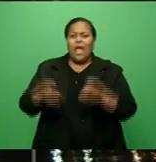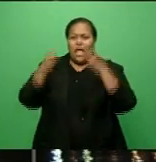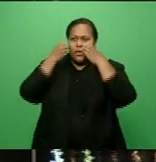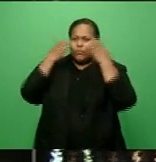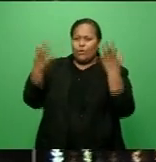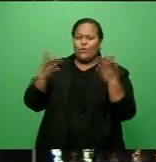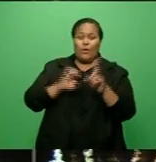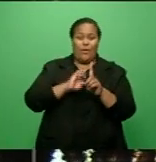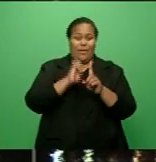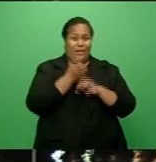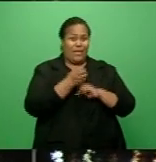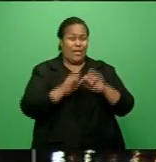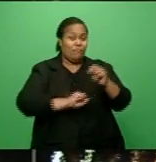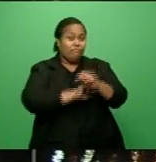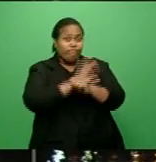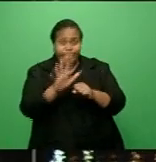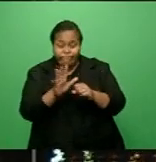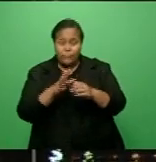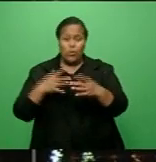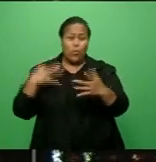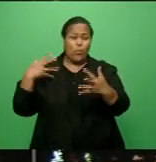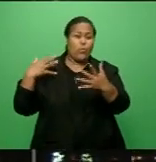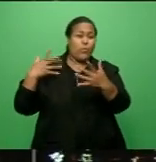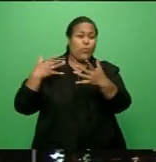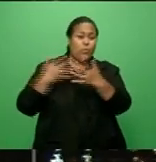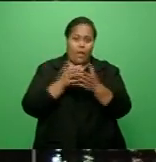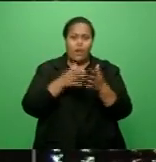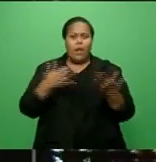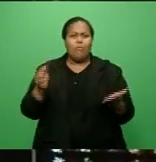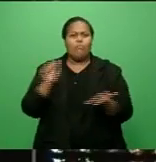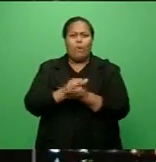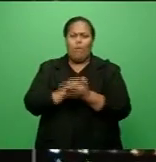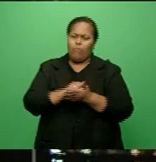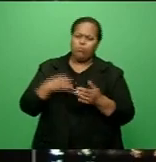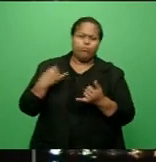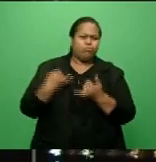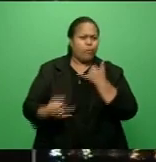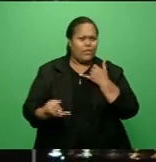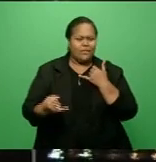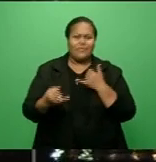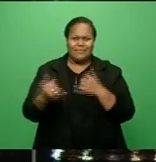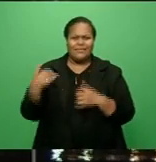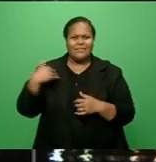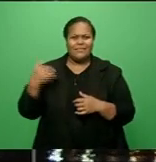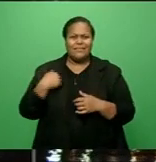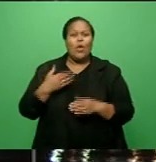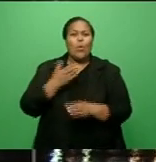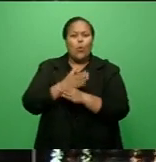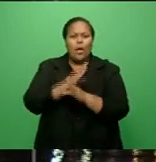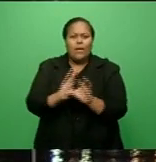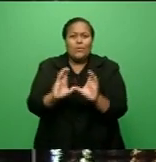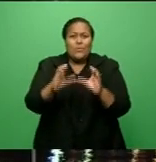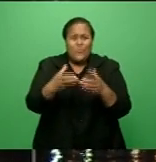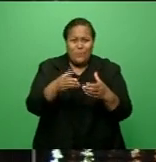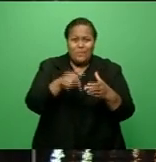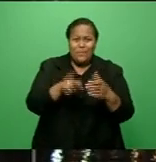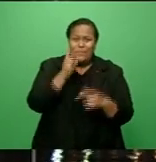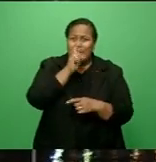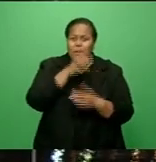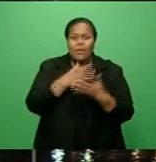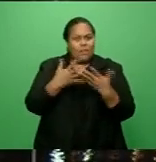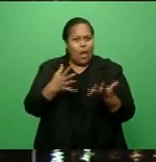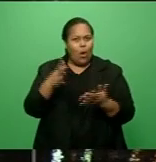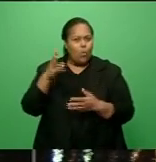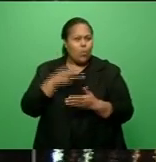by the COVID-19 pandemic is having severe effects on the mental health of Fiji's workforce. With the issue said to become the